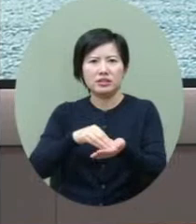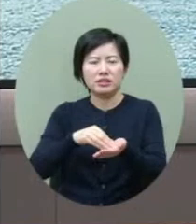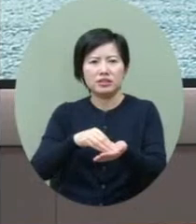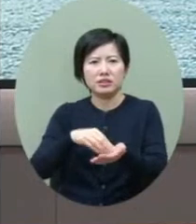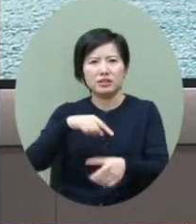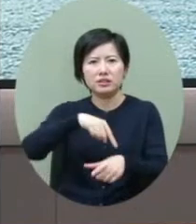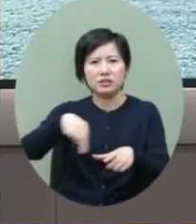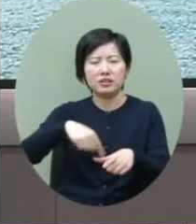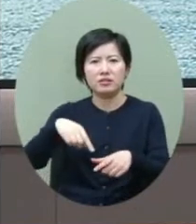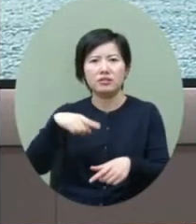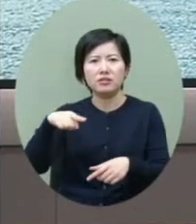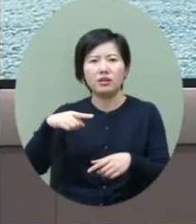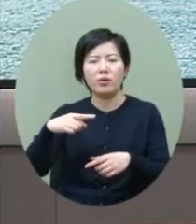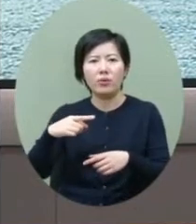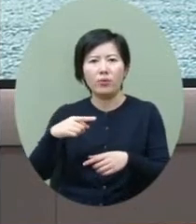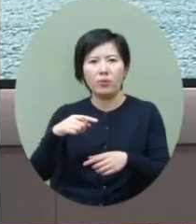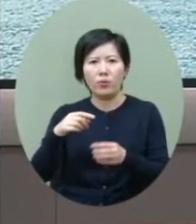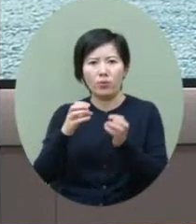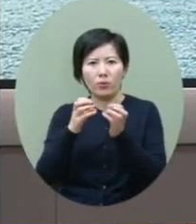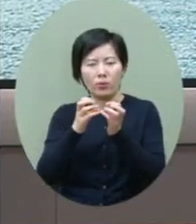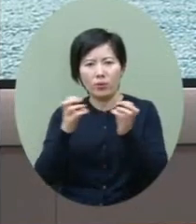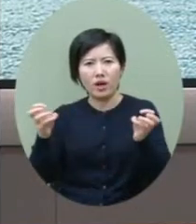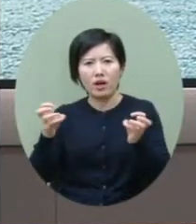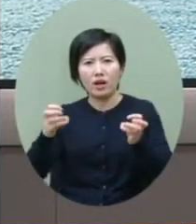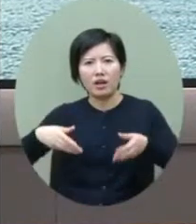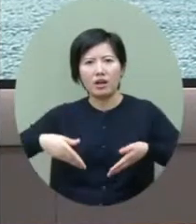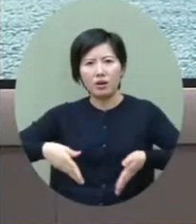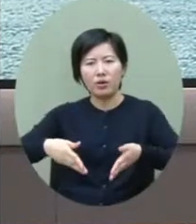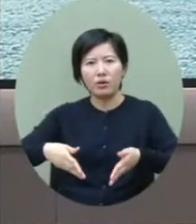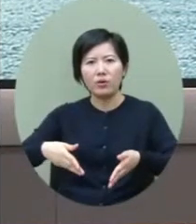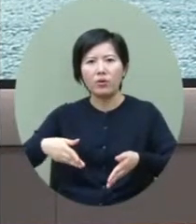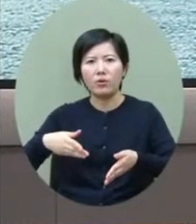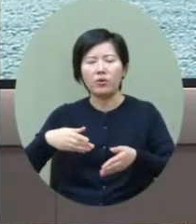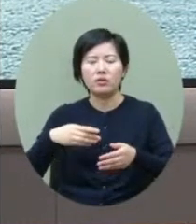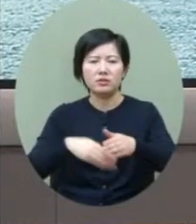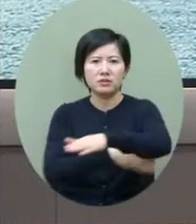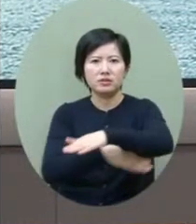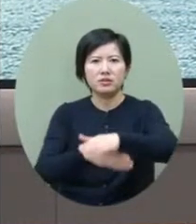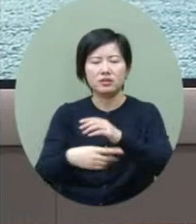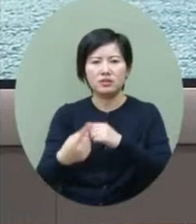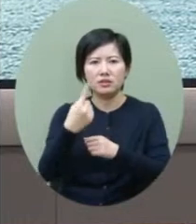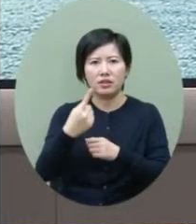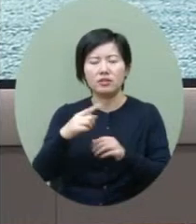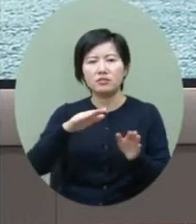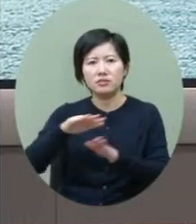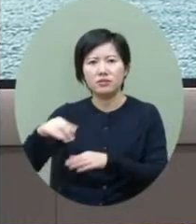area. 31 Winslow Street, 1 unit with 1 case.